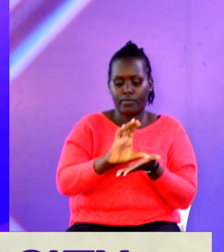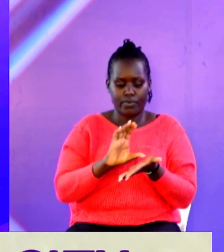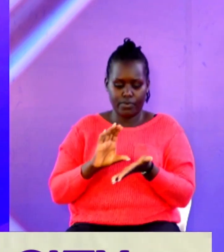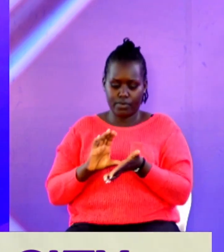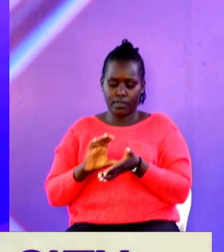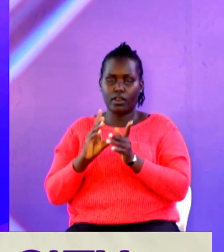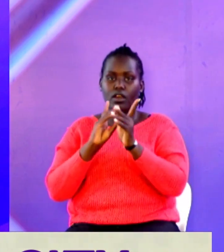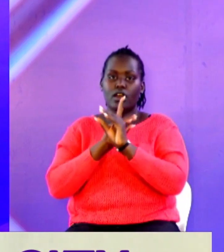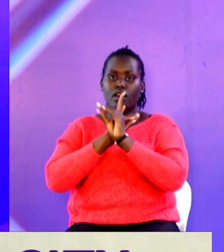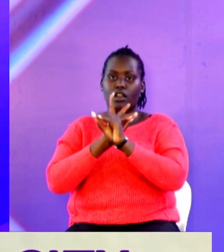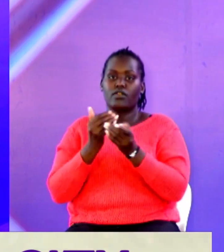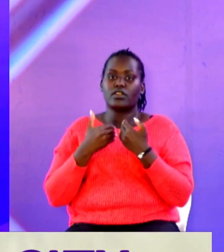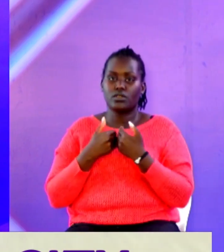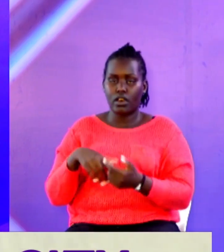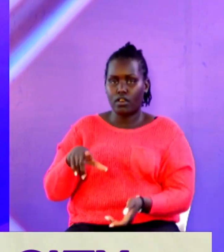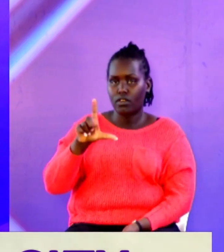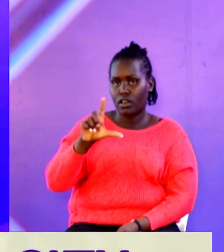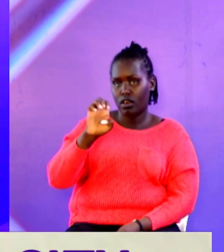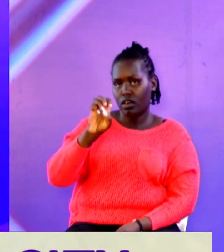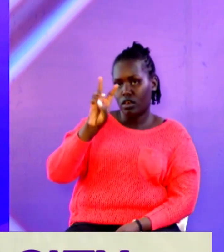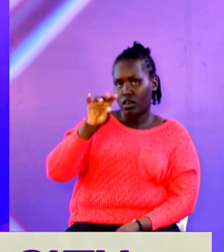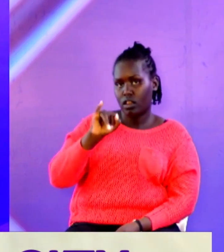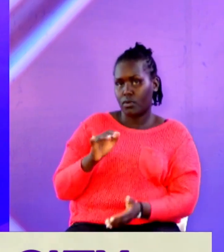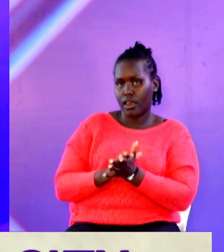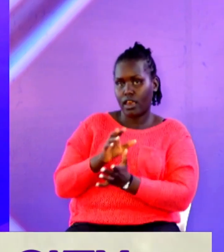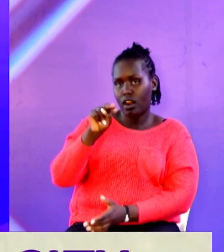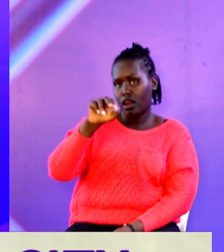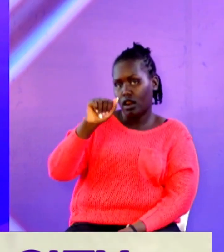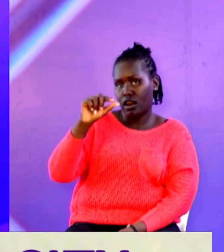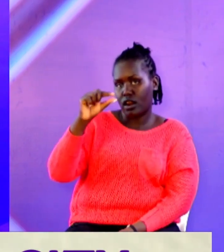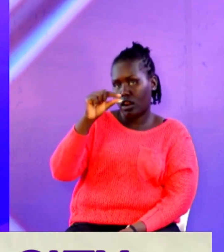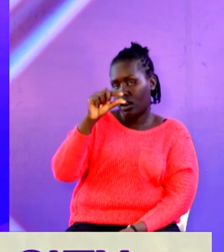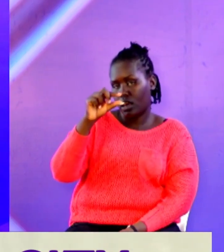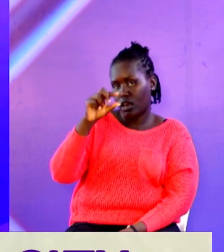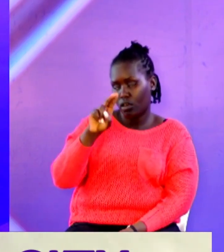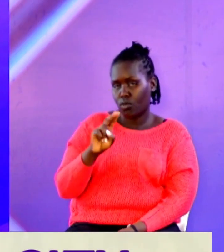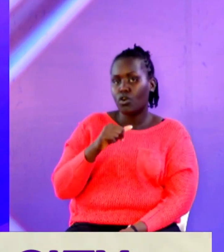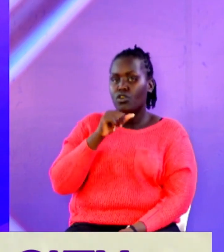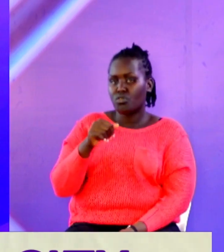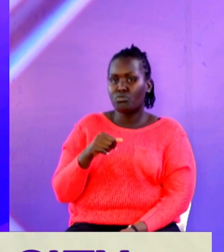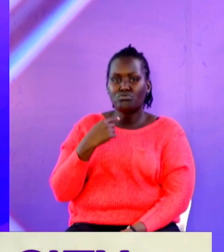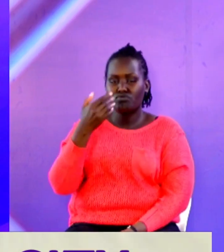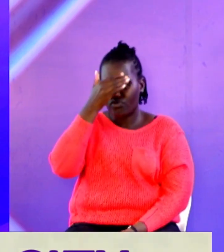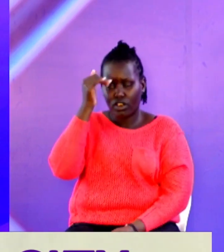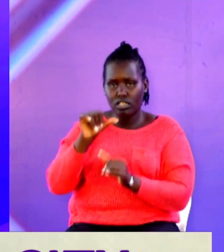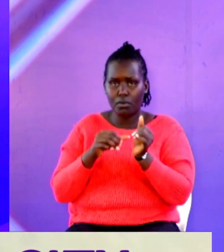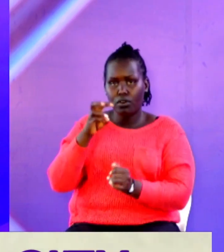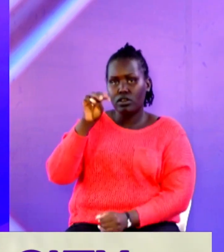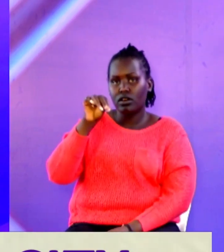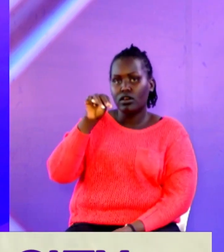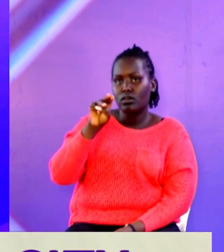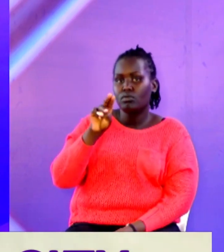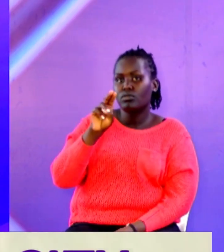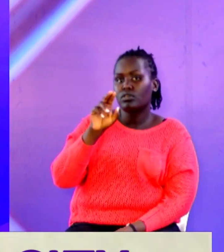central defense, we are going to have Lewi and Nangu. Of course, not forgetting Msindo on the right back. Then in the midfield,